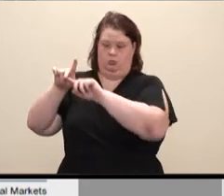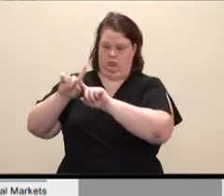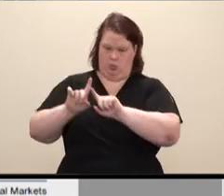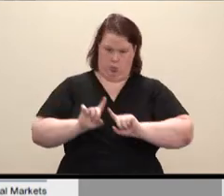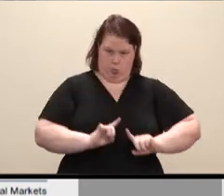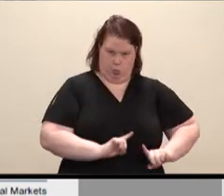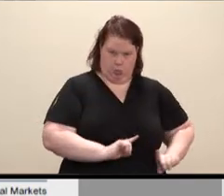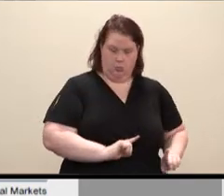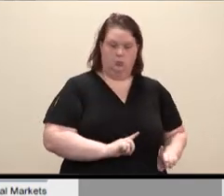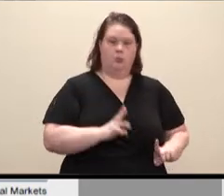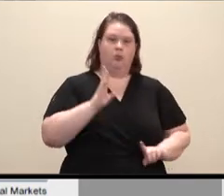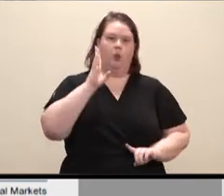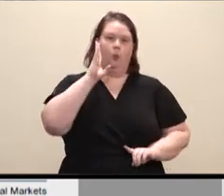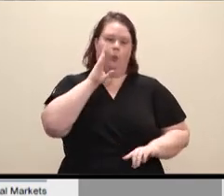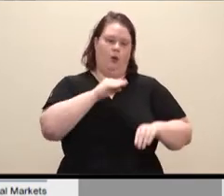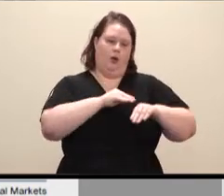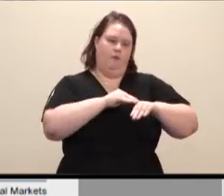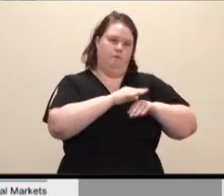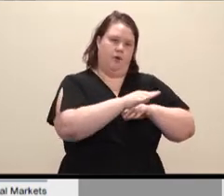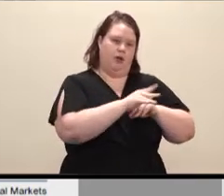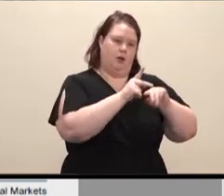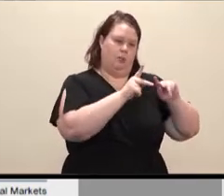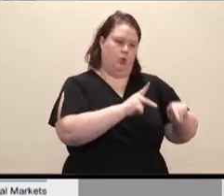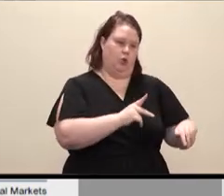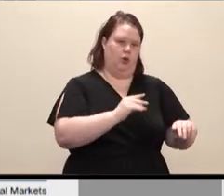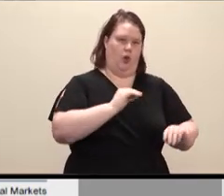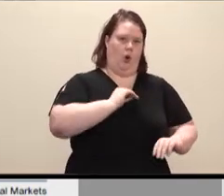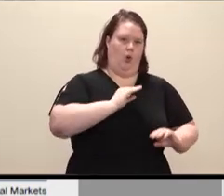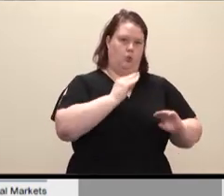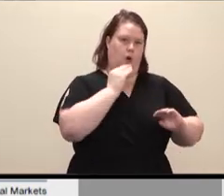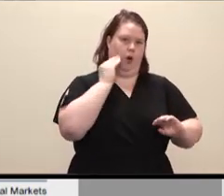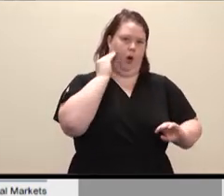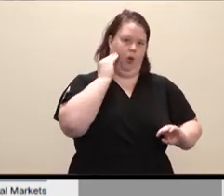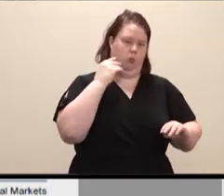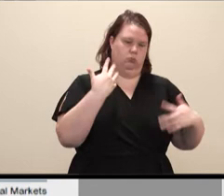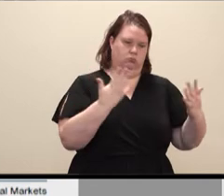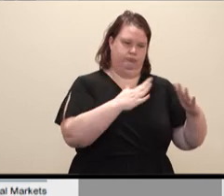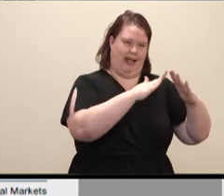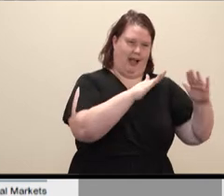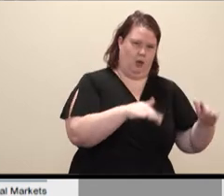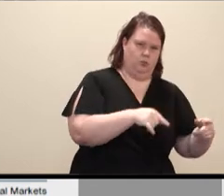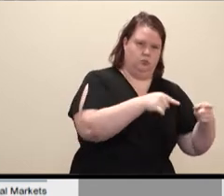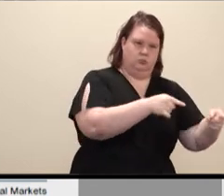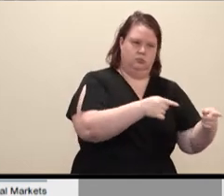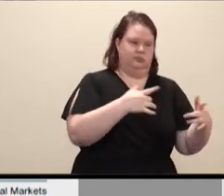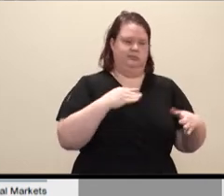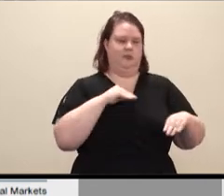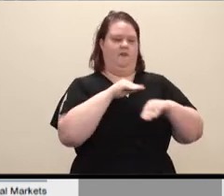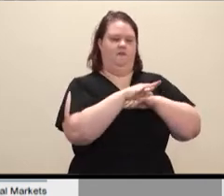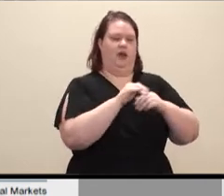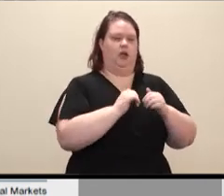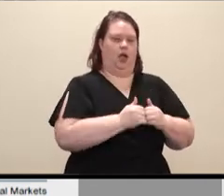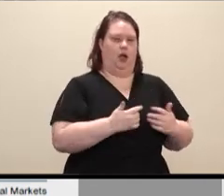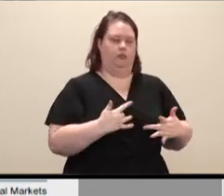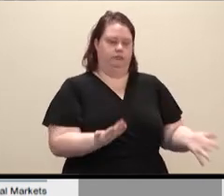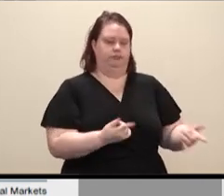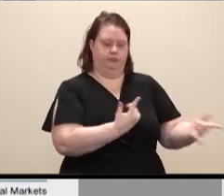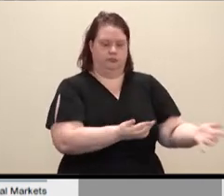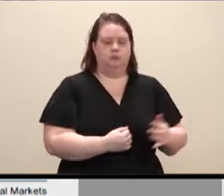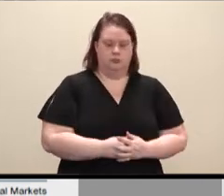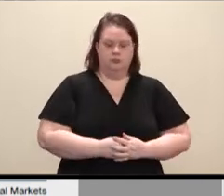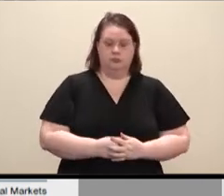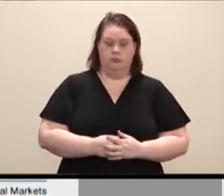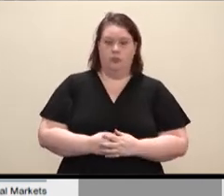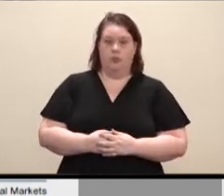affect a homeowner here in Waco ISD? The average, Cheryl provided us with this data, the average